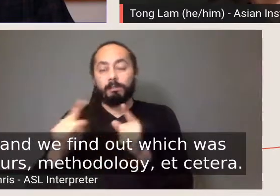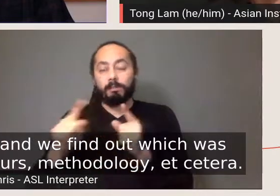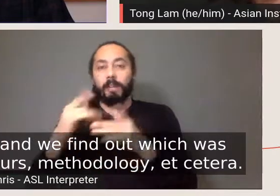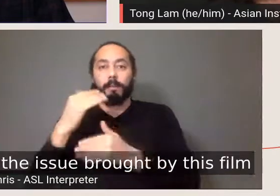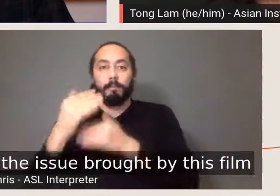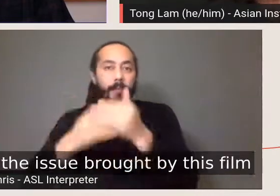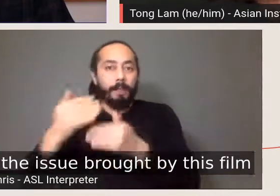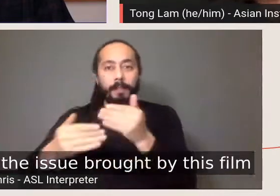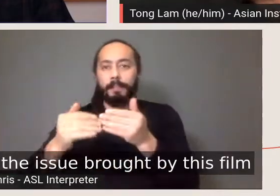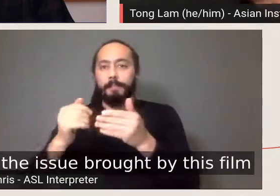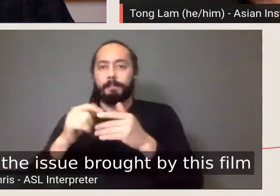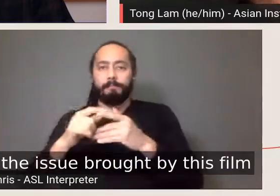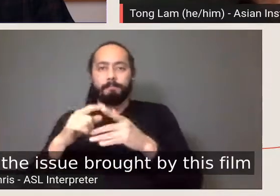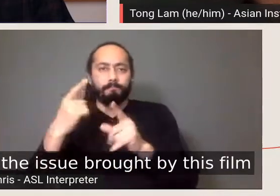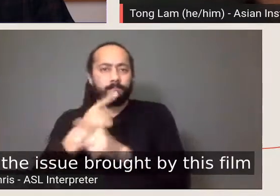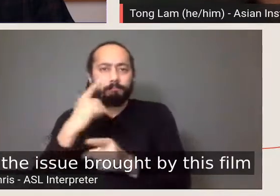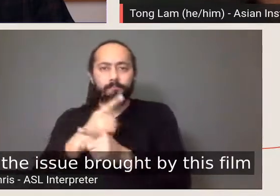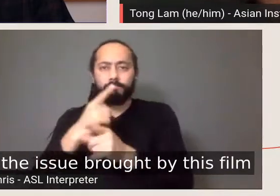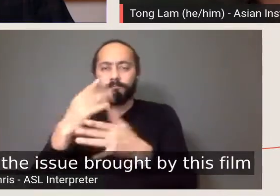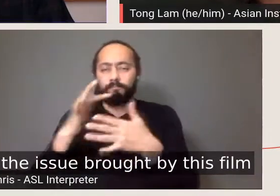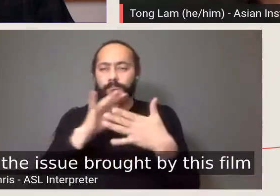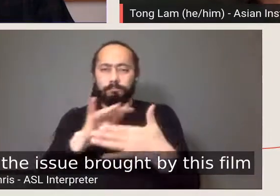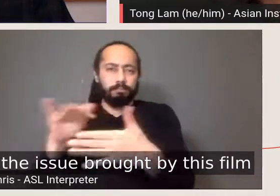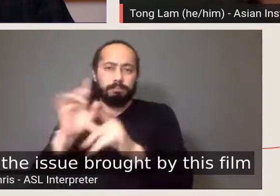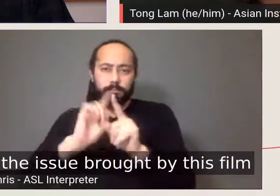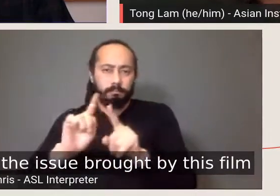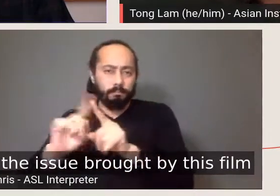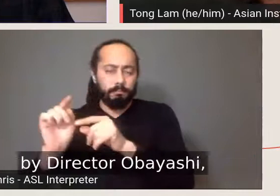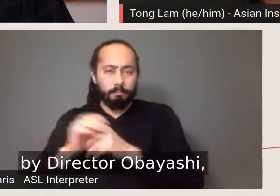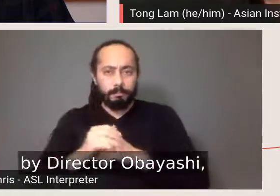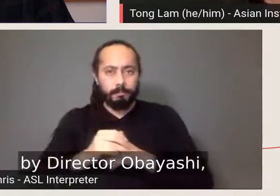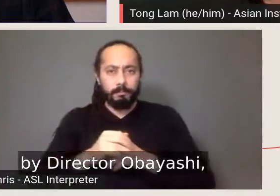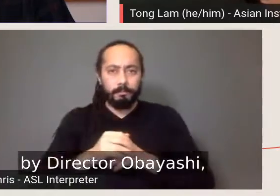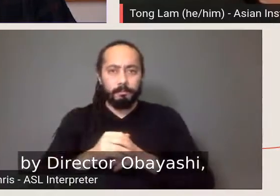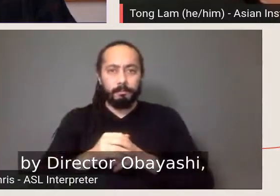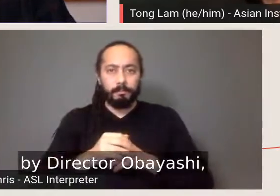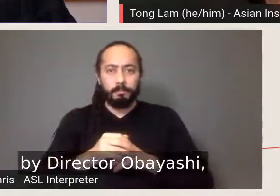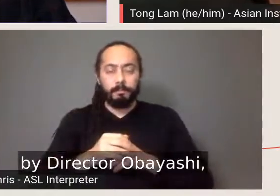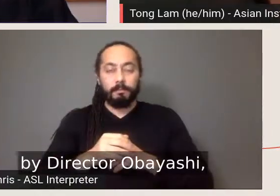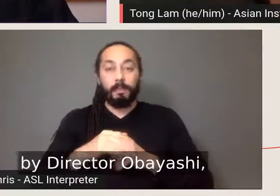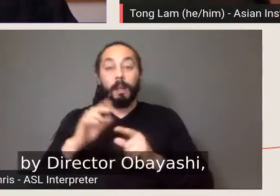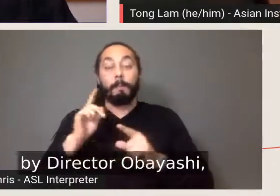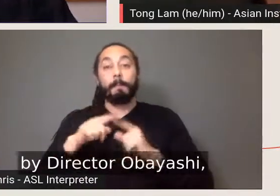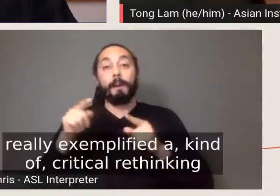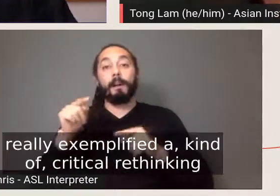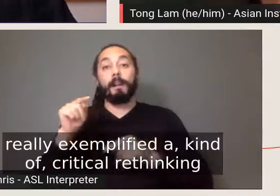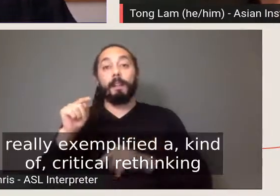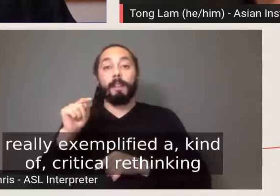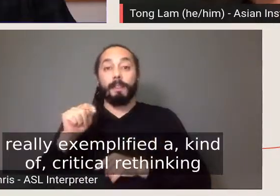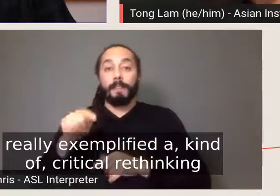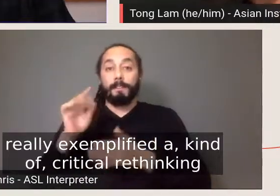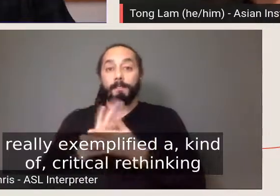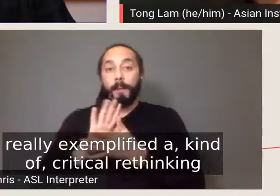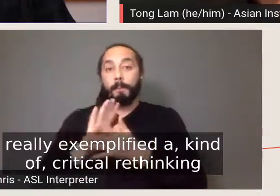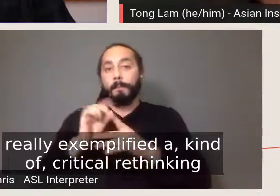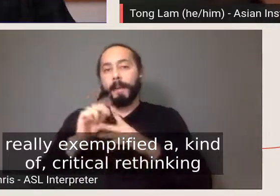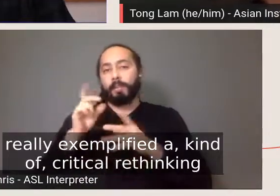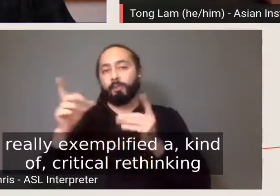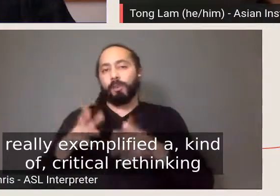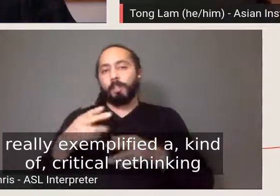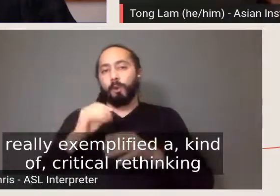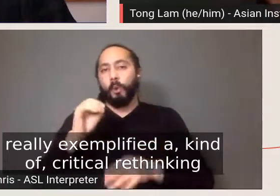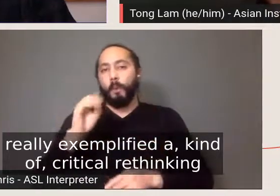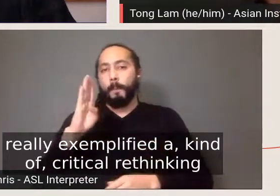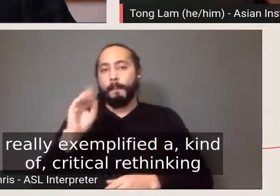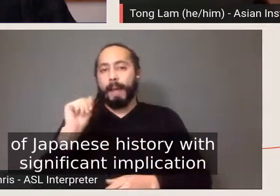etc. So the issue brought by this film by director Obayashi really exemplified the kind of